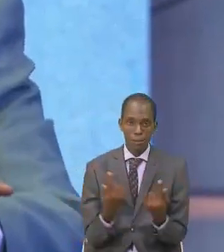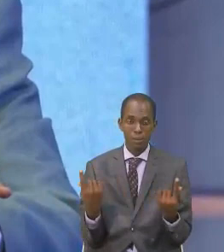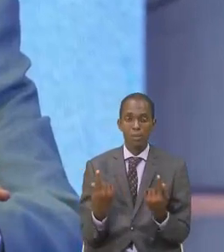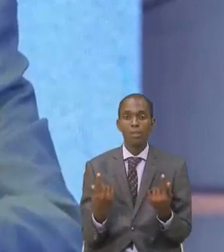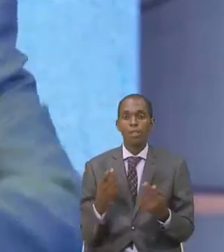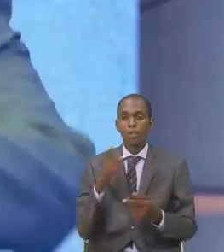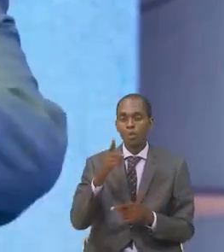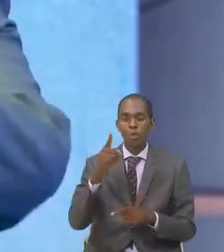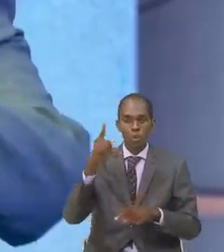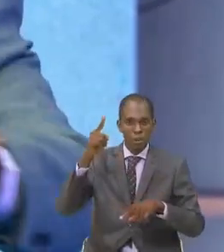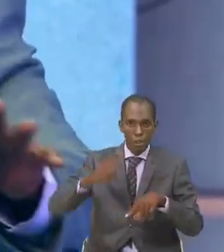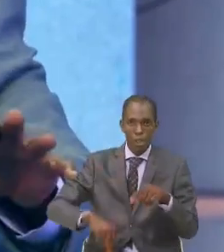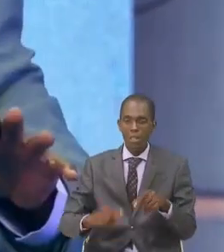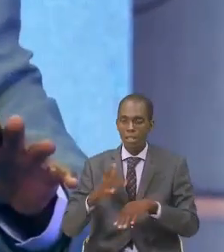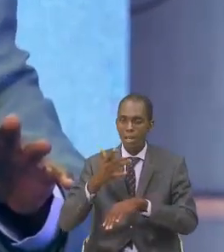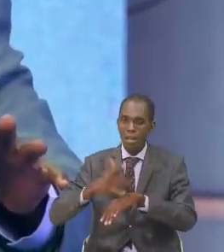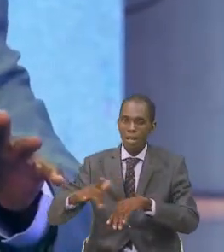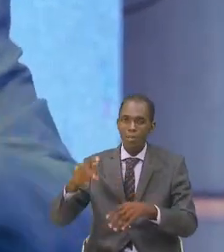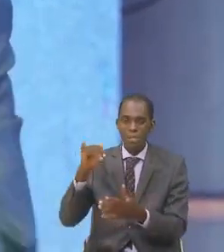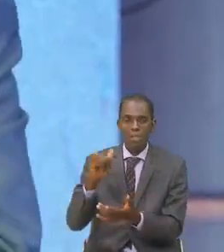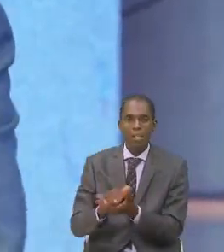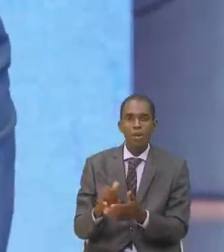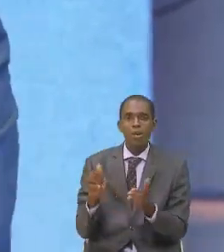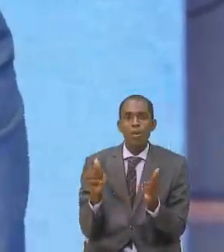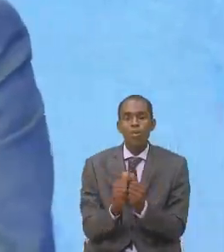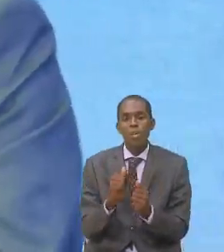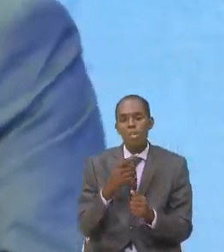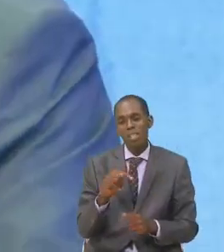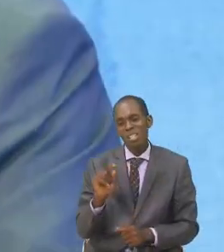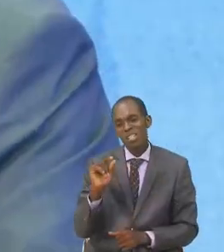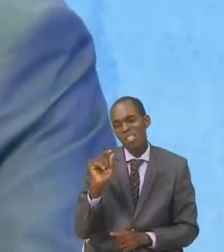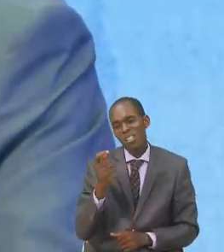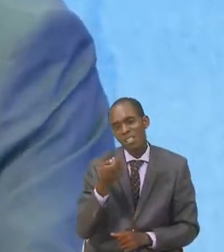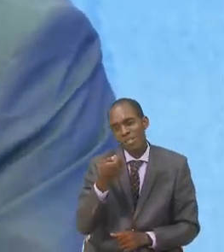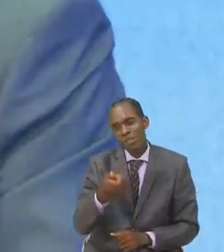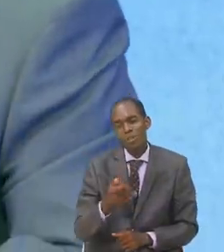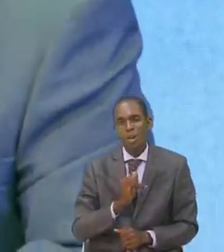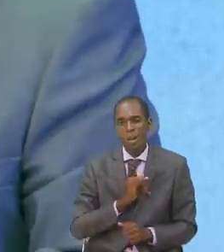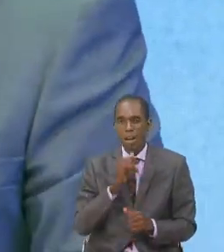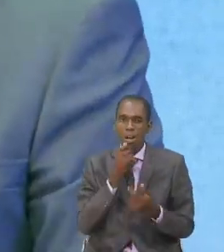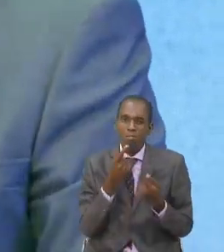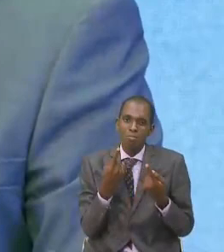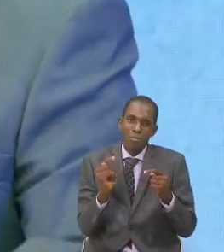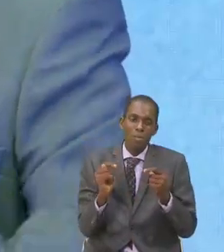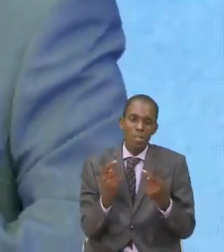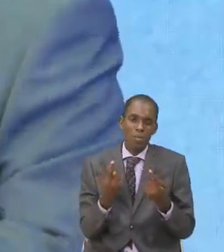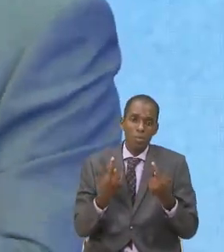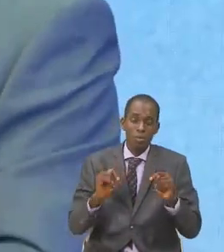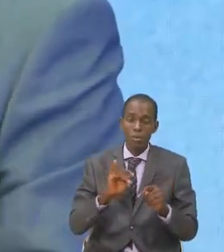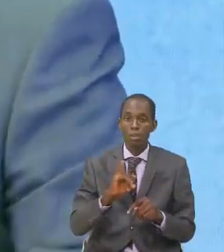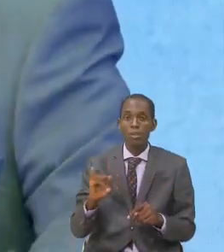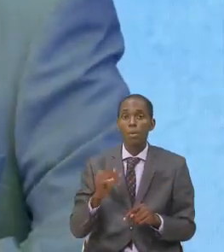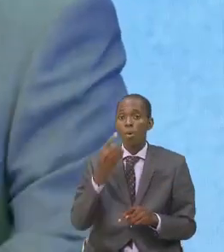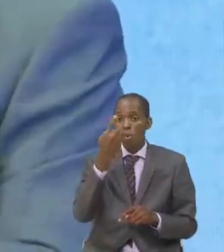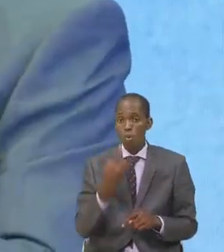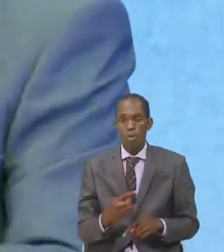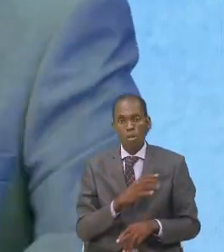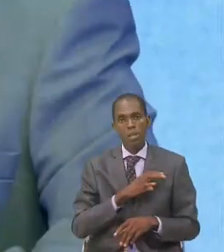of sin, your well of iniquity, you cannot empty that with a little,